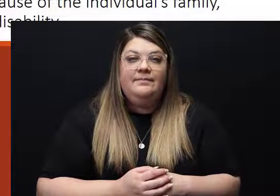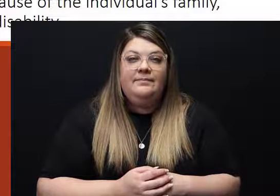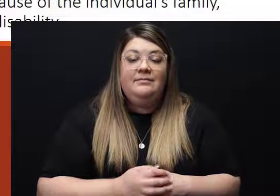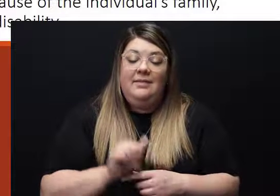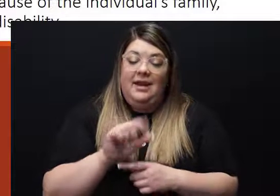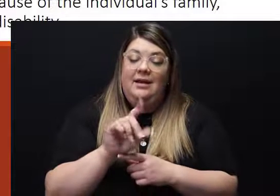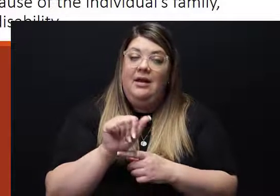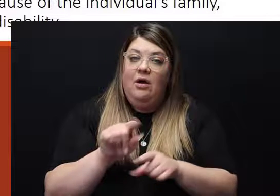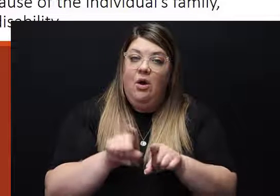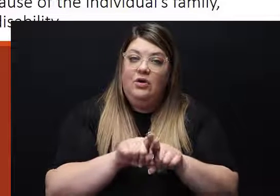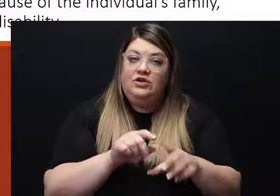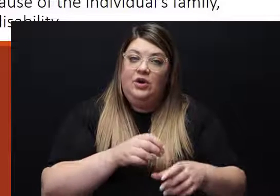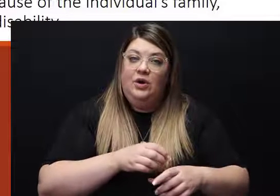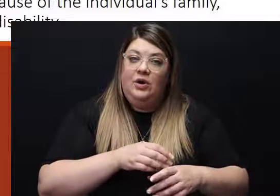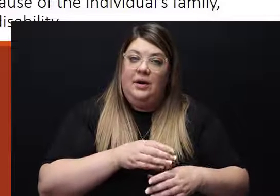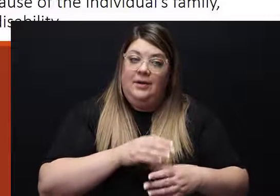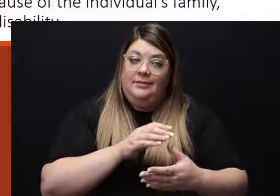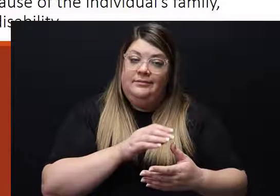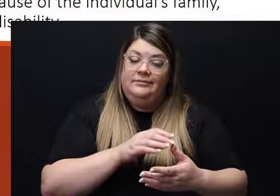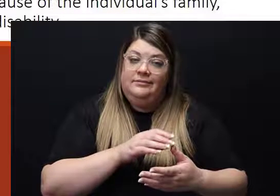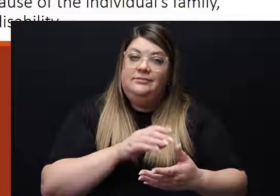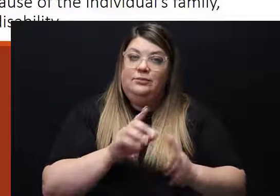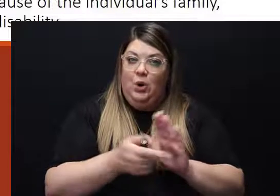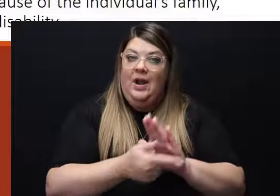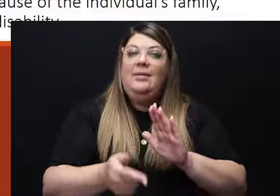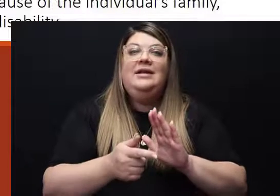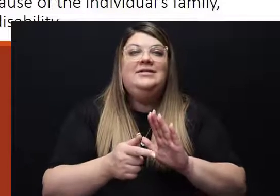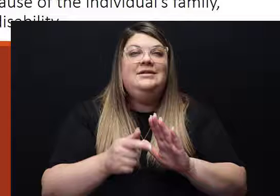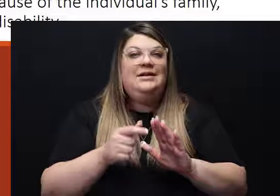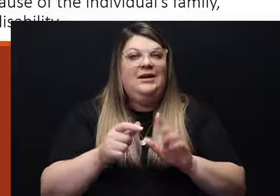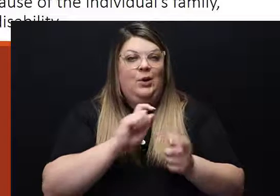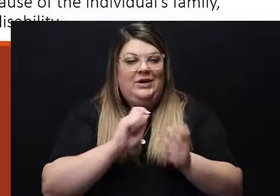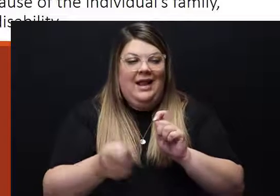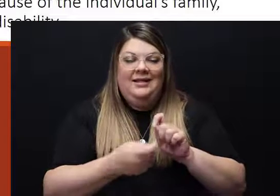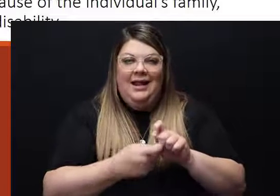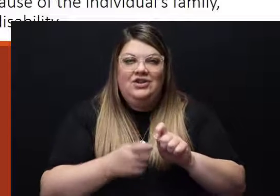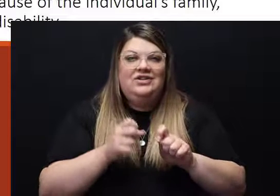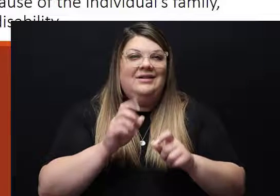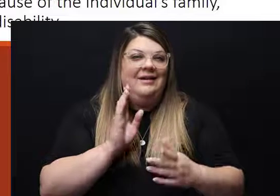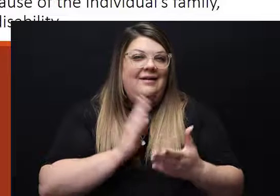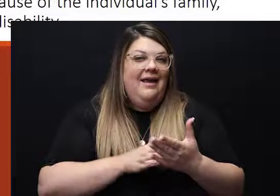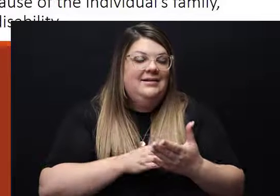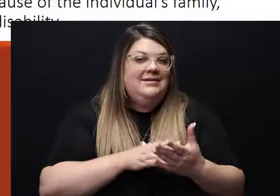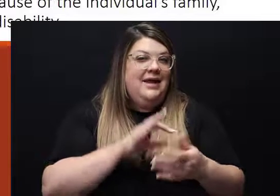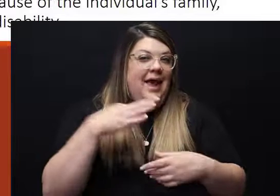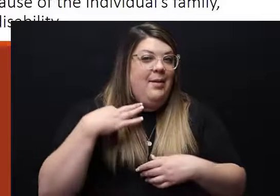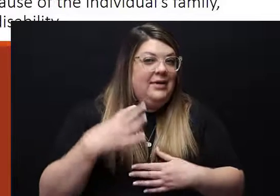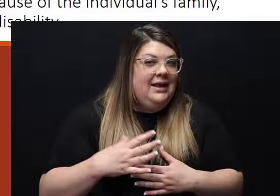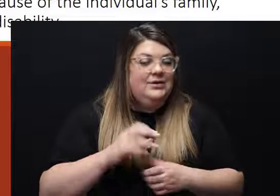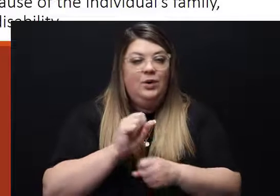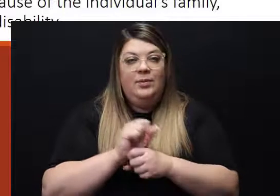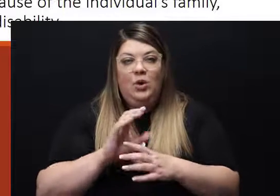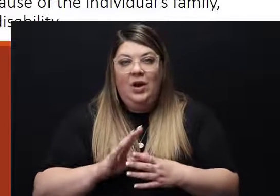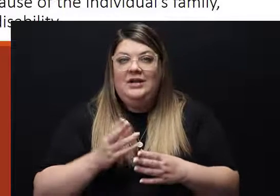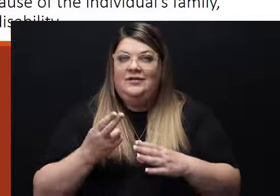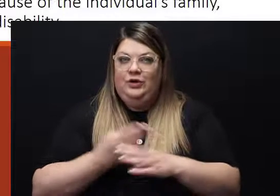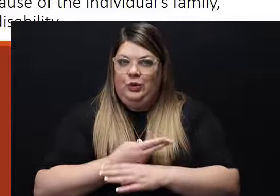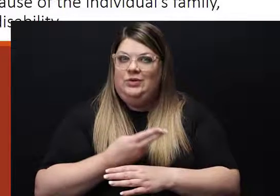The ADA also prohibits retaliation against applicants or employees for asserting their rights under the